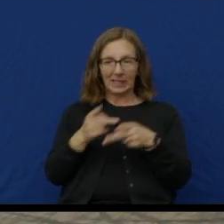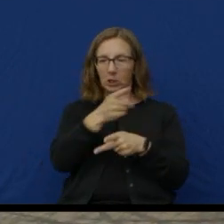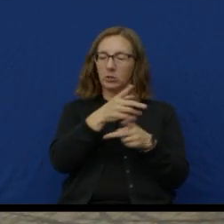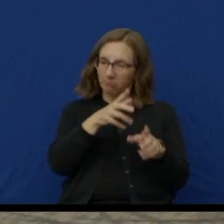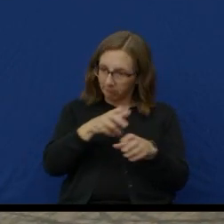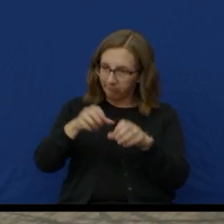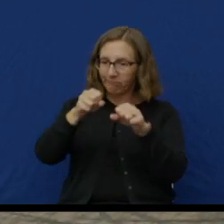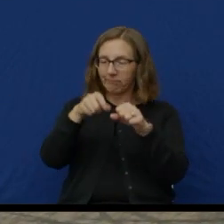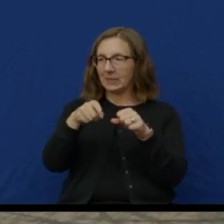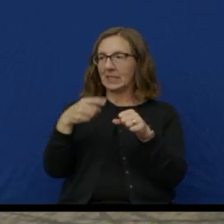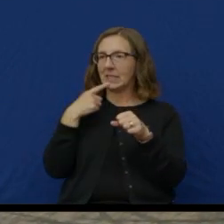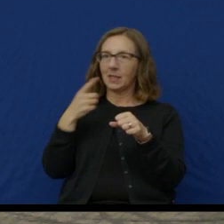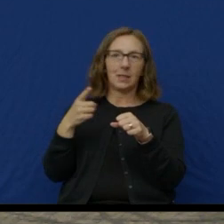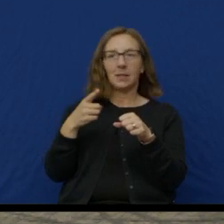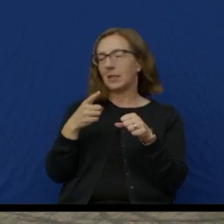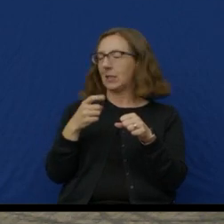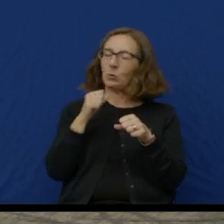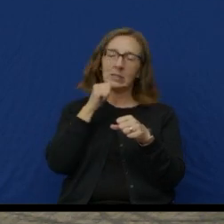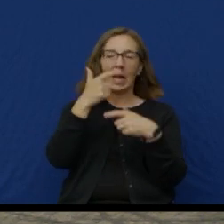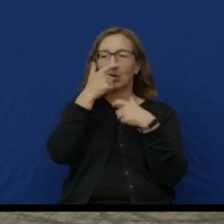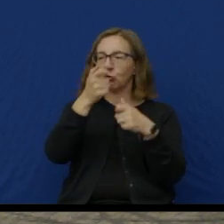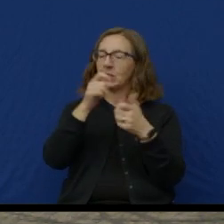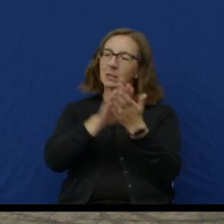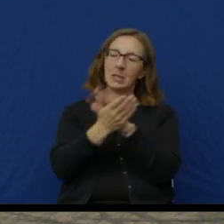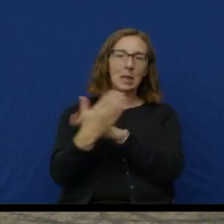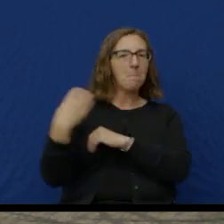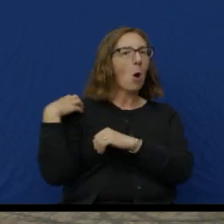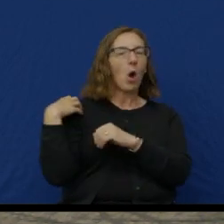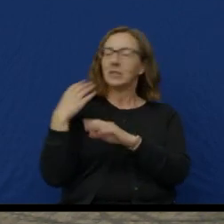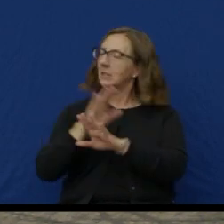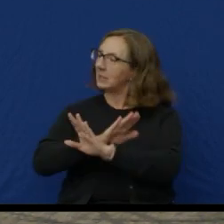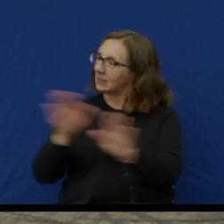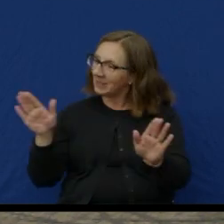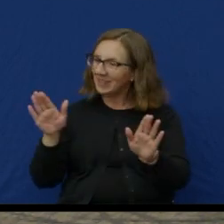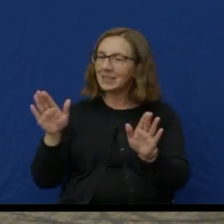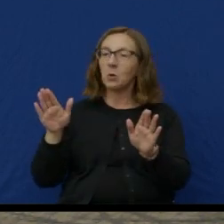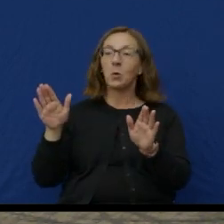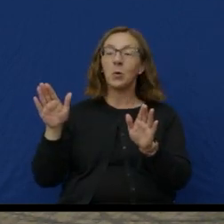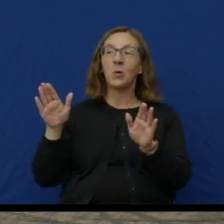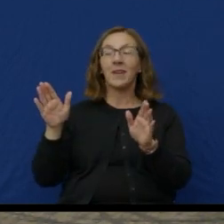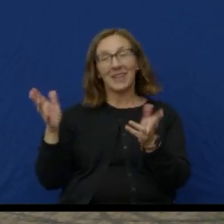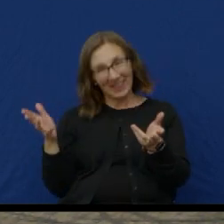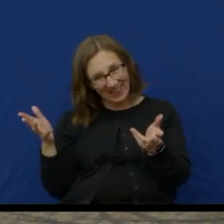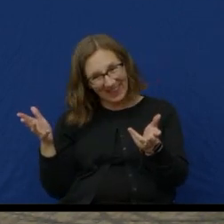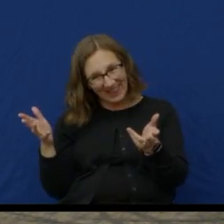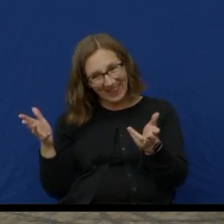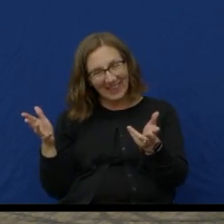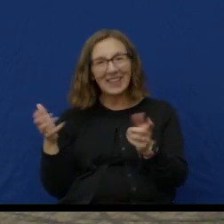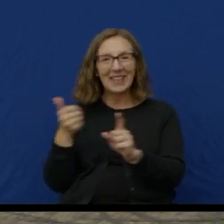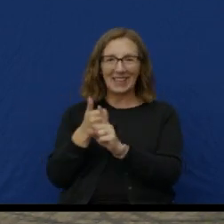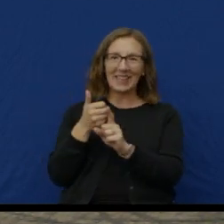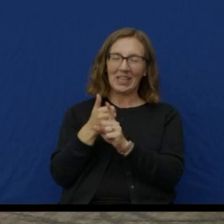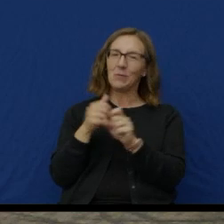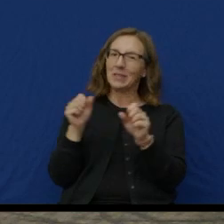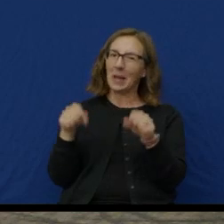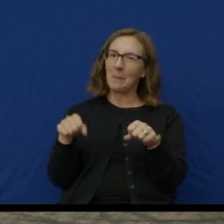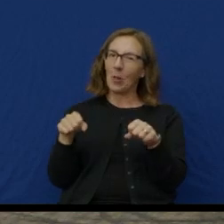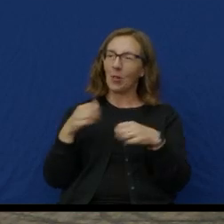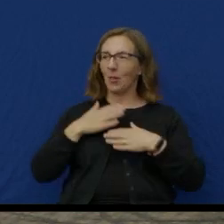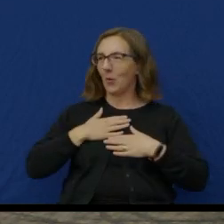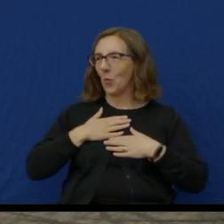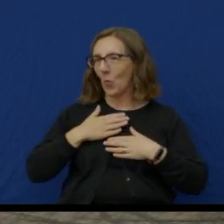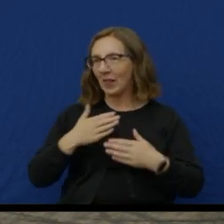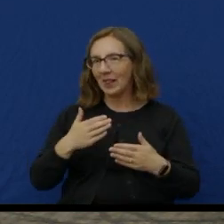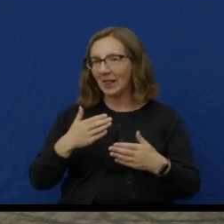he said he was not interested in being the boss of anything whatsoever when he came back, he was able and willing